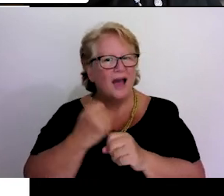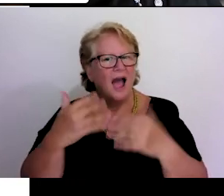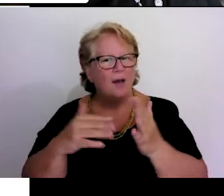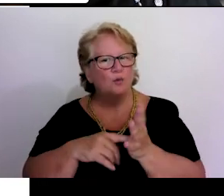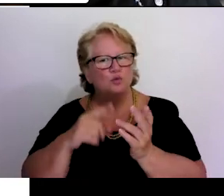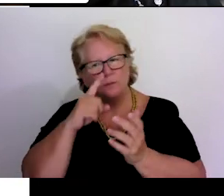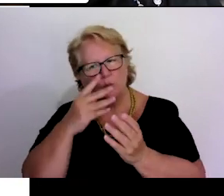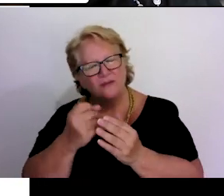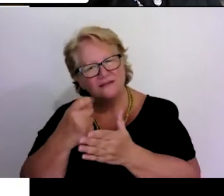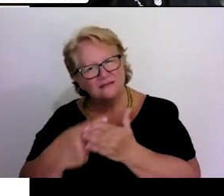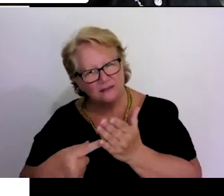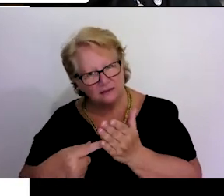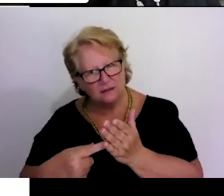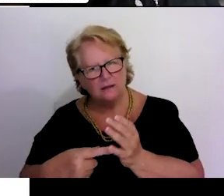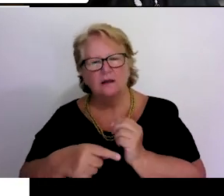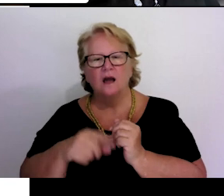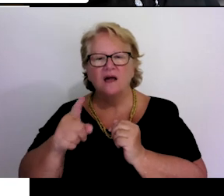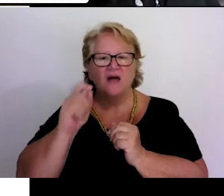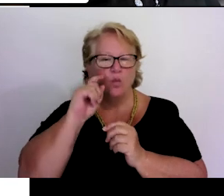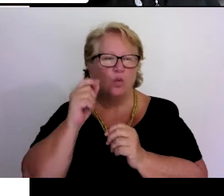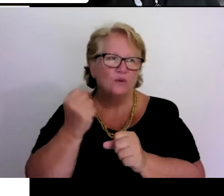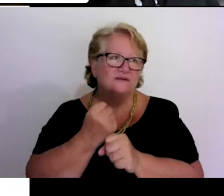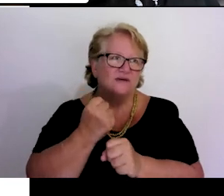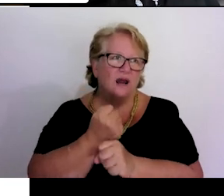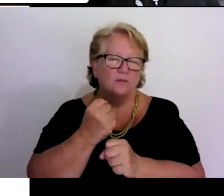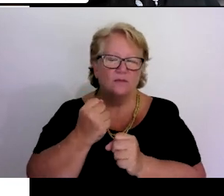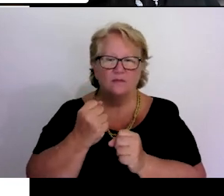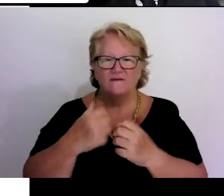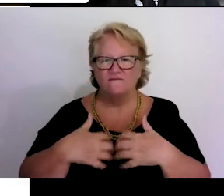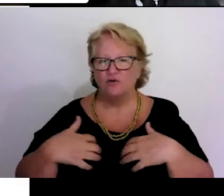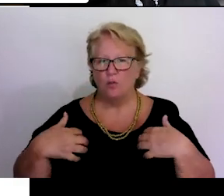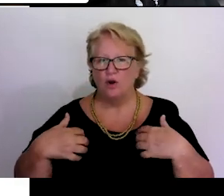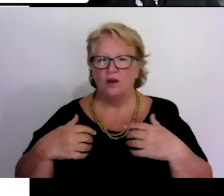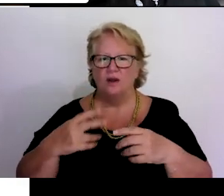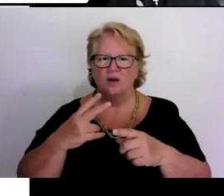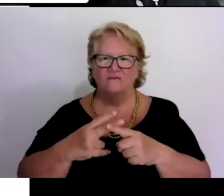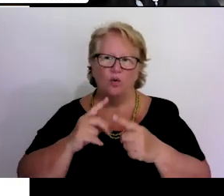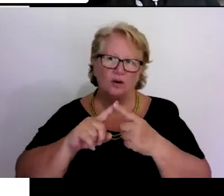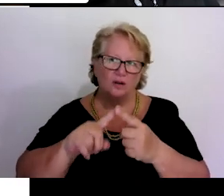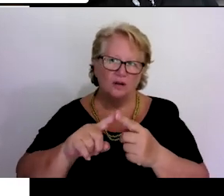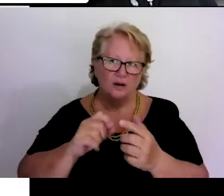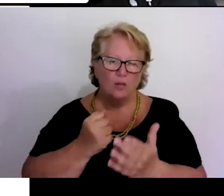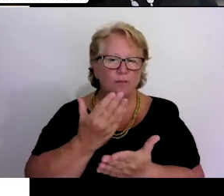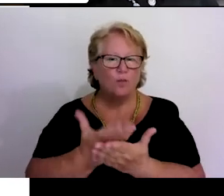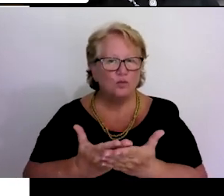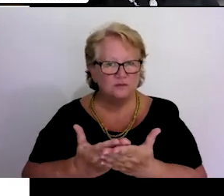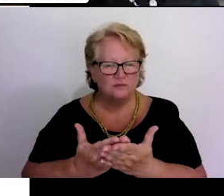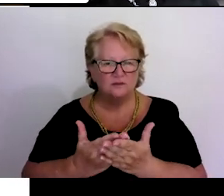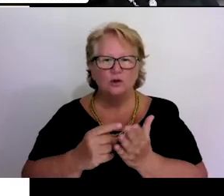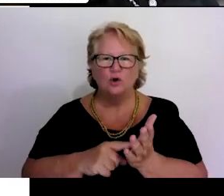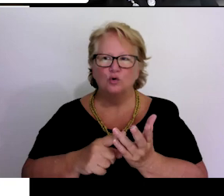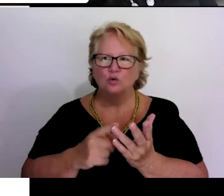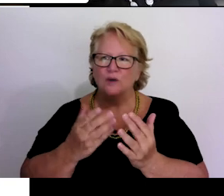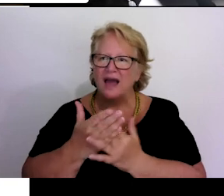disability. And the panel will develop a framework to guide consistent assessment of project proposals seeking to